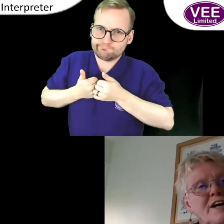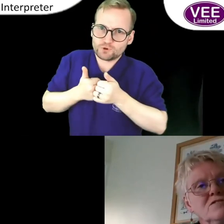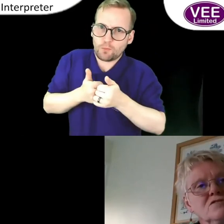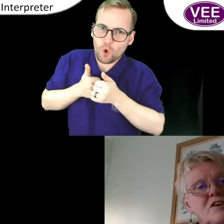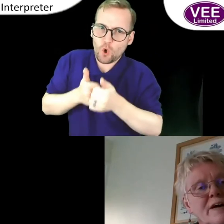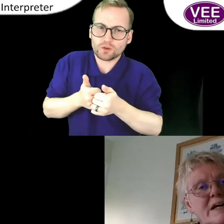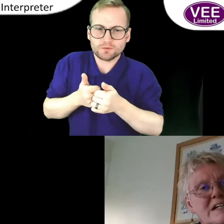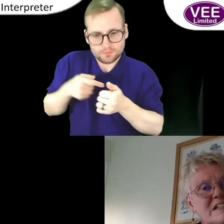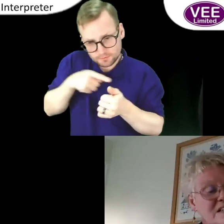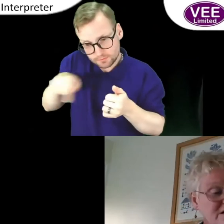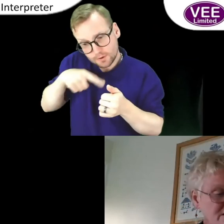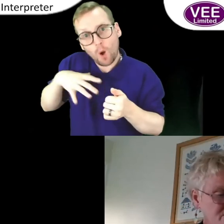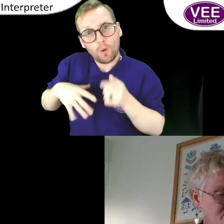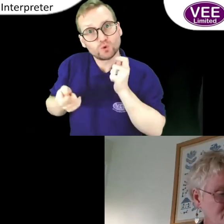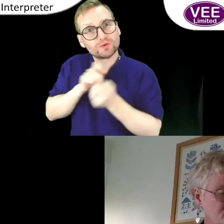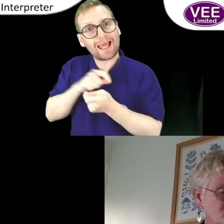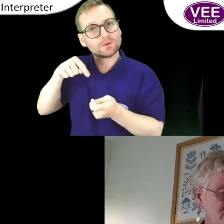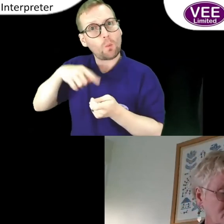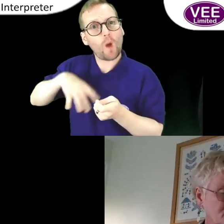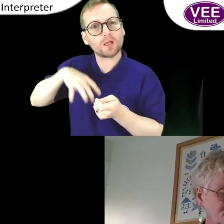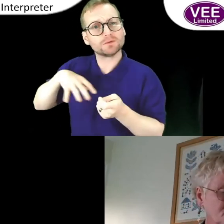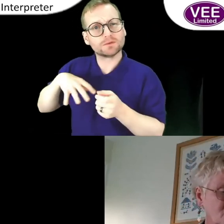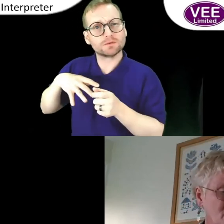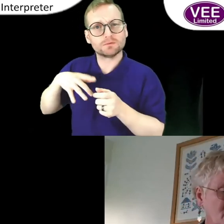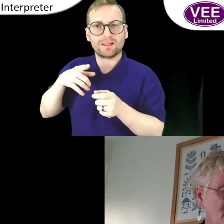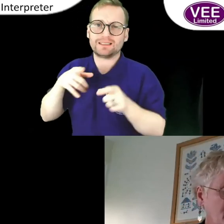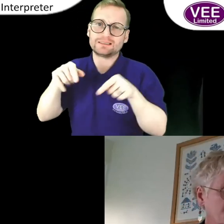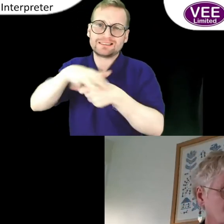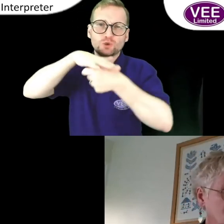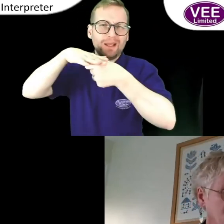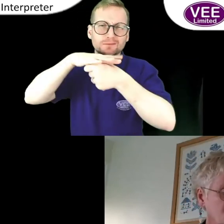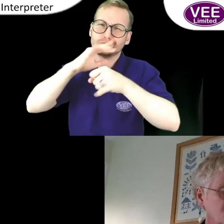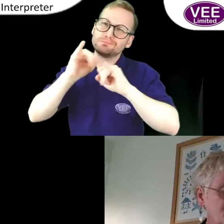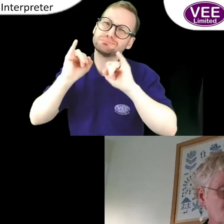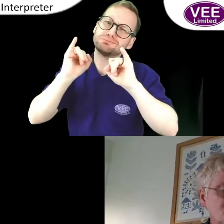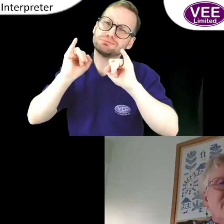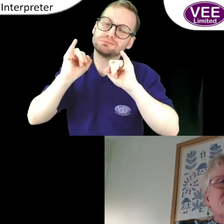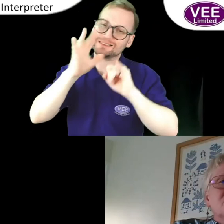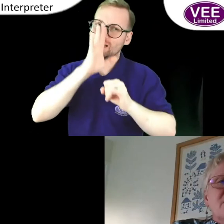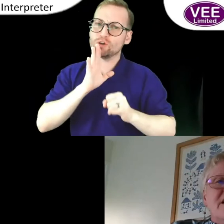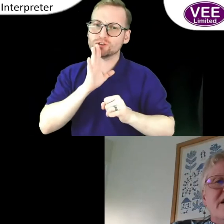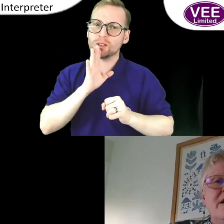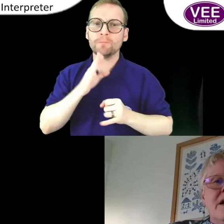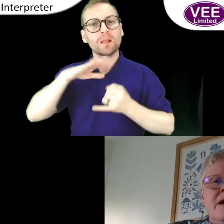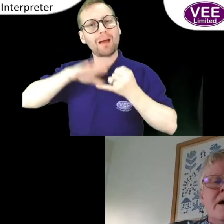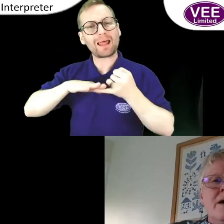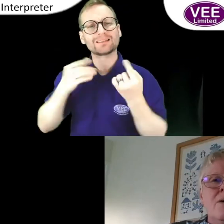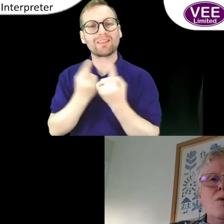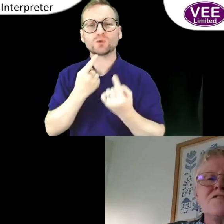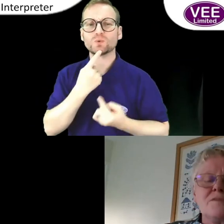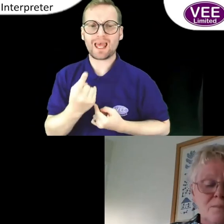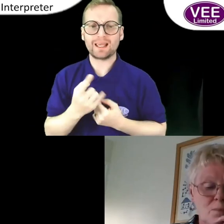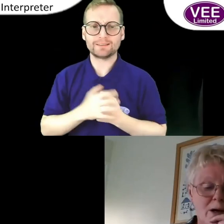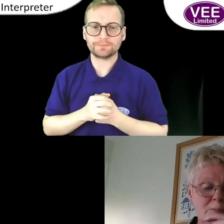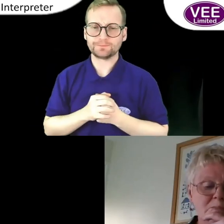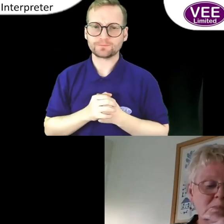to change a very serious situation. And I'd just like to finish what I have to say